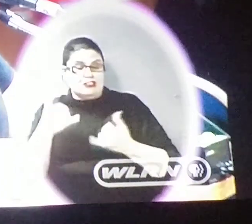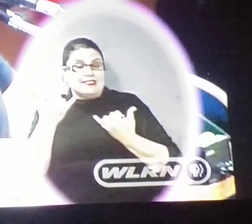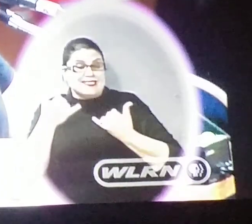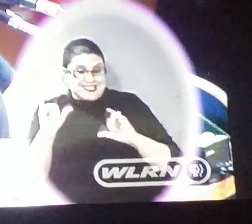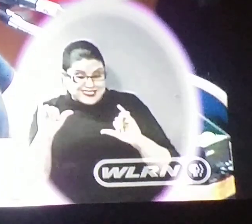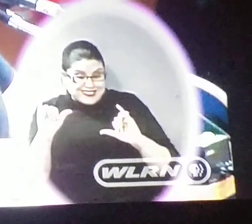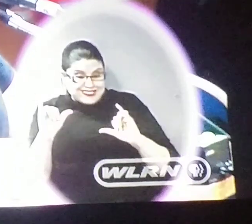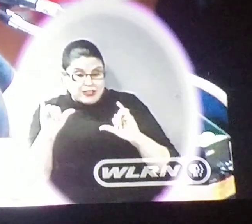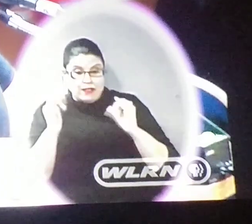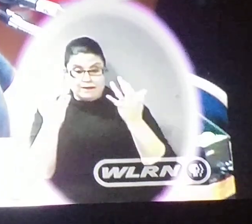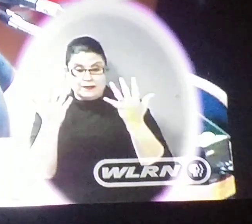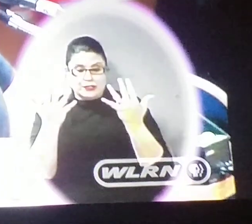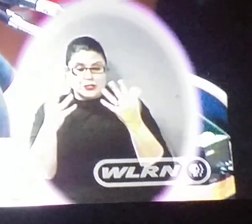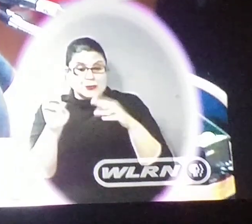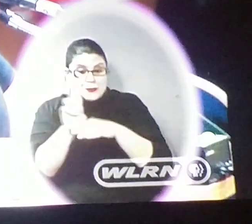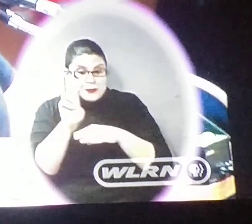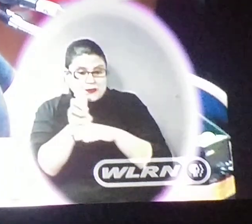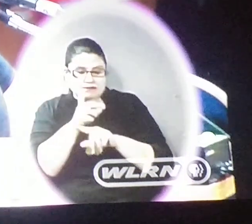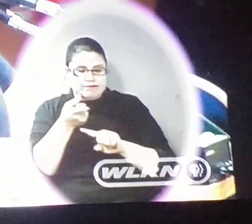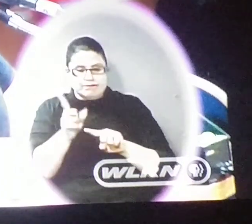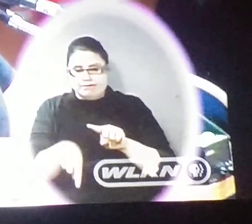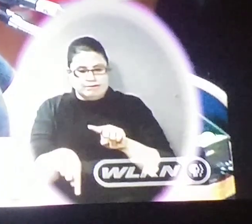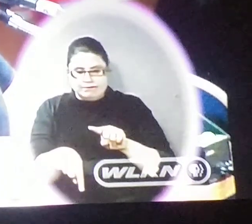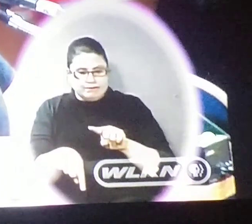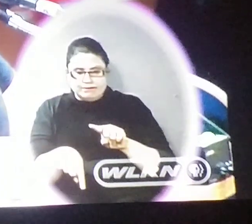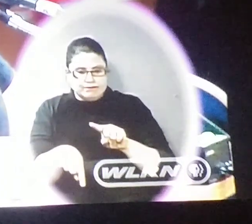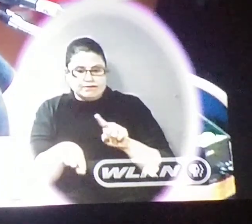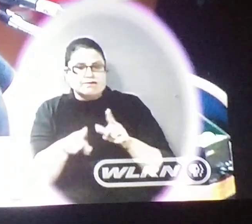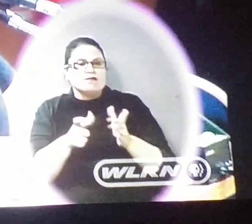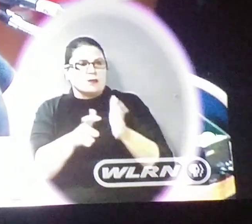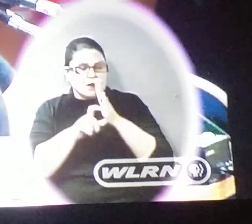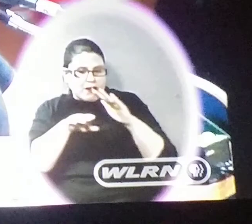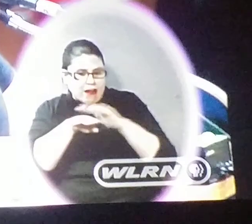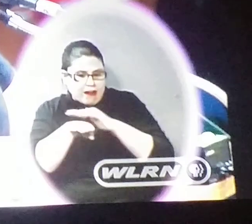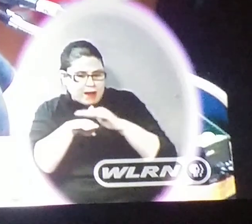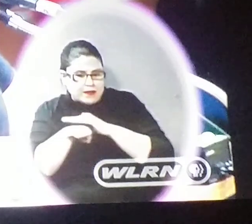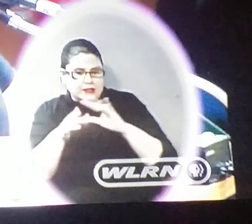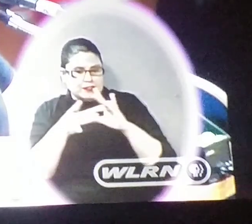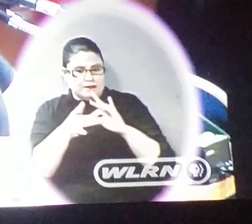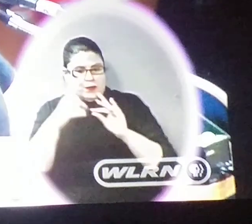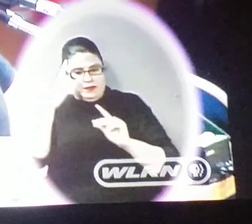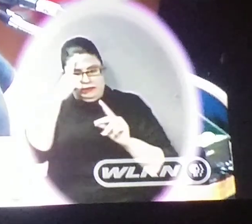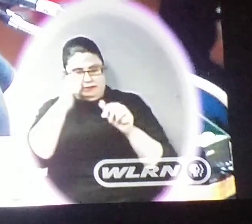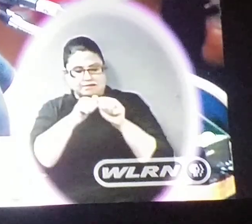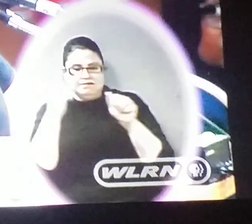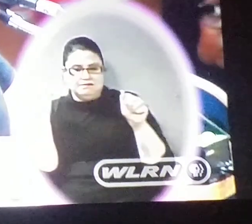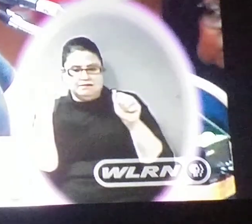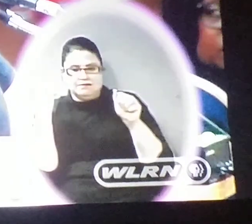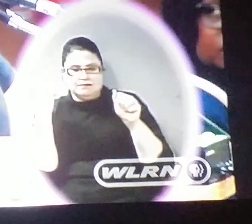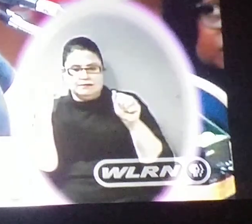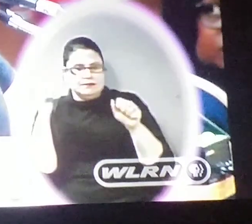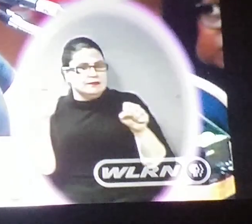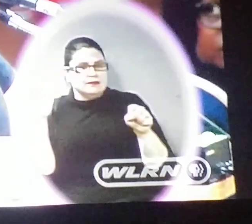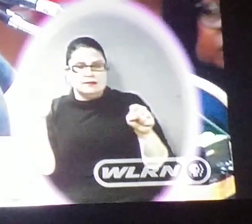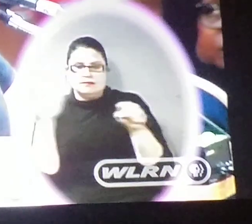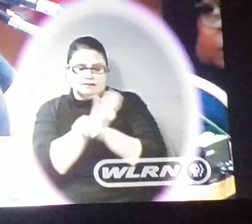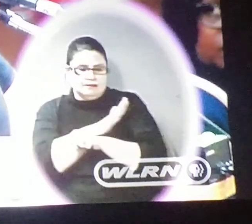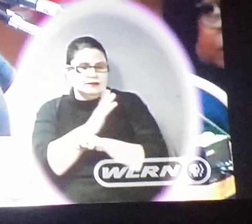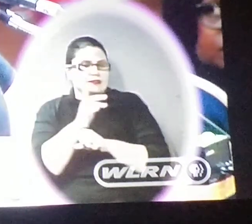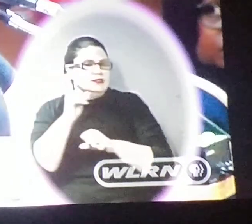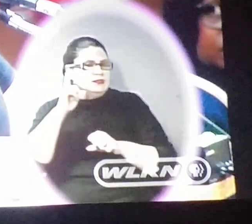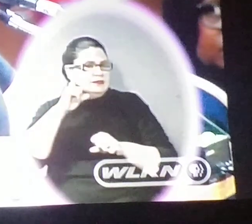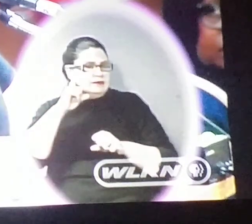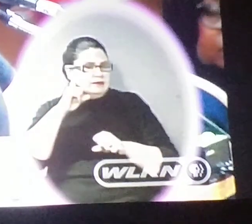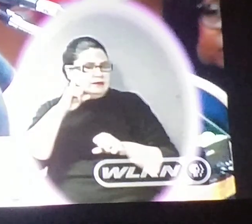full usage of her fingers, continues to require accommodations for cognitive skills, and has permanently lost some of her hearing in